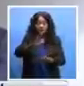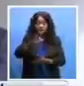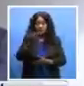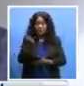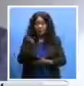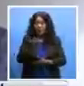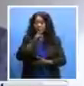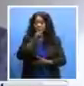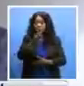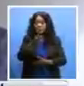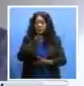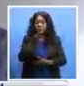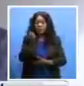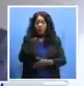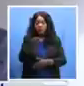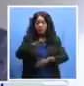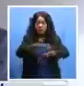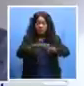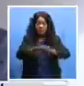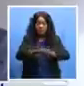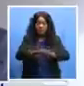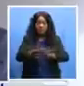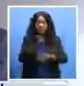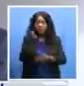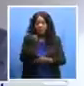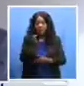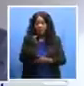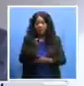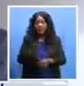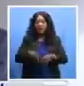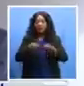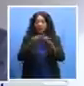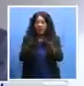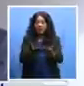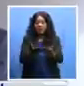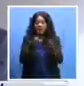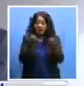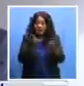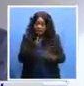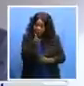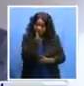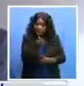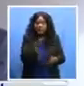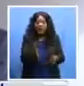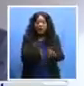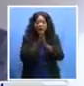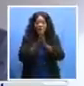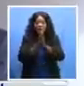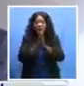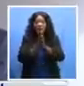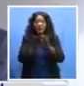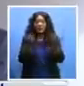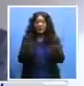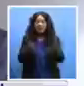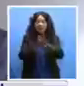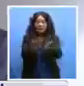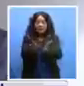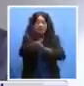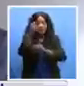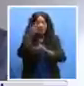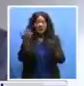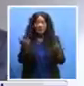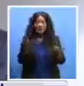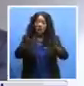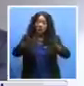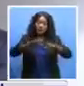money that the British government provided. And they have since demanded it, and the Zambian government has obliged. I can